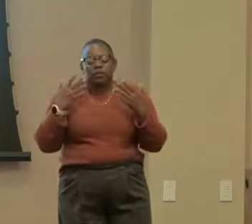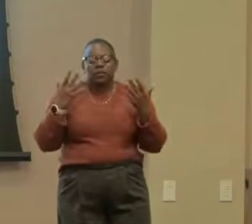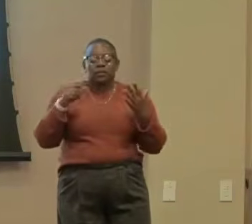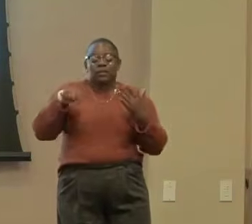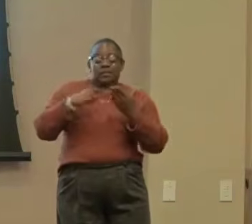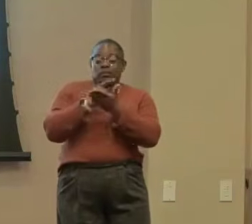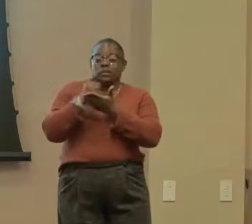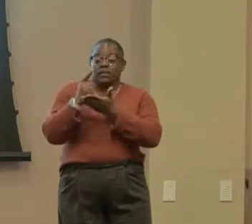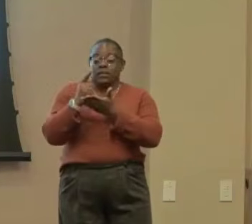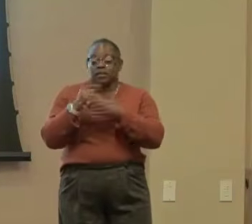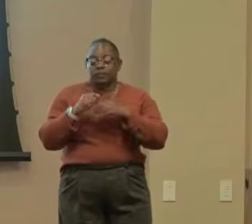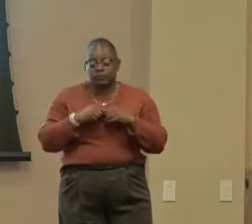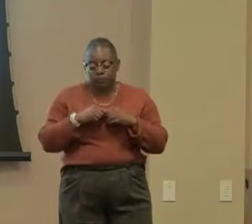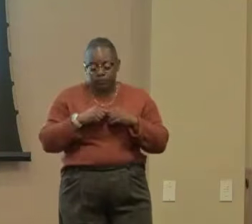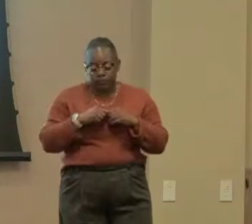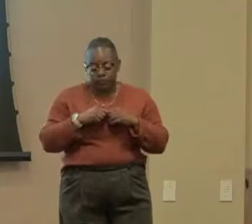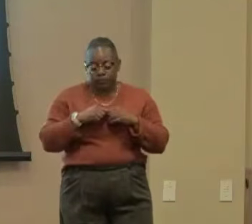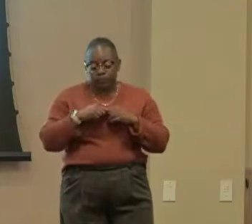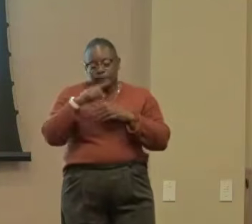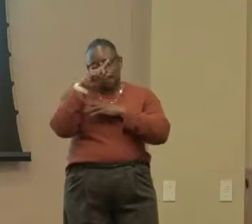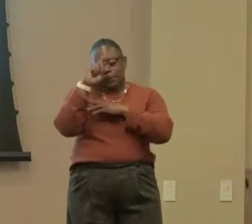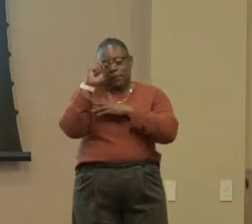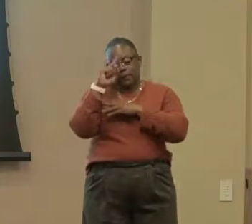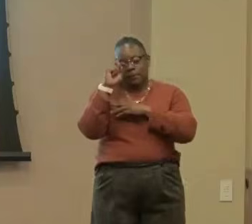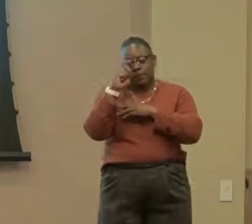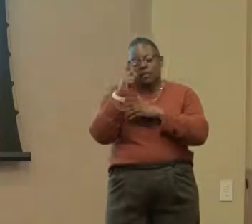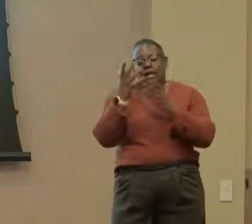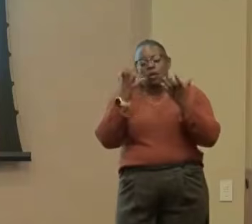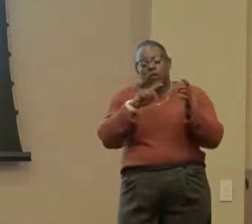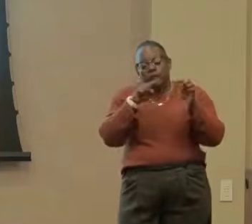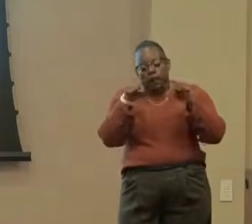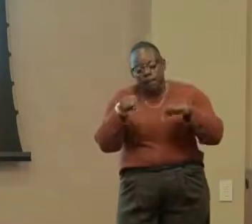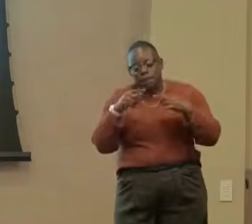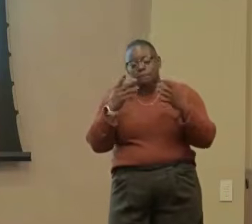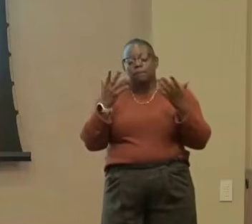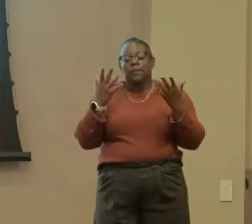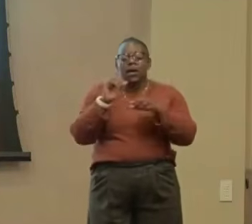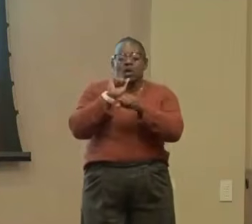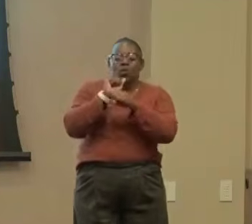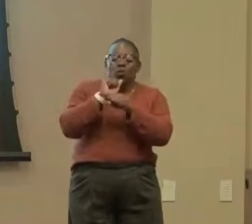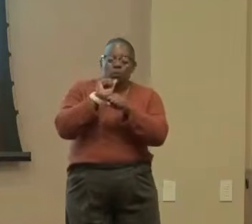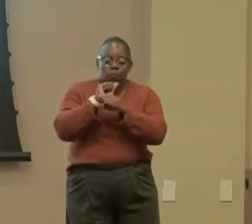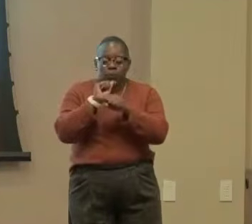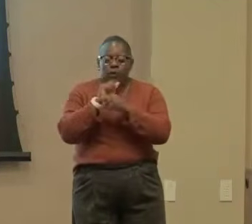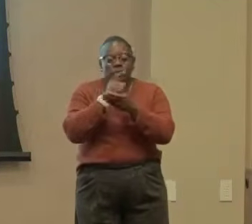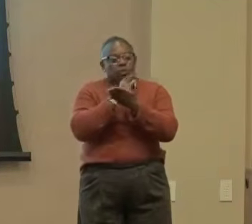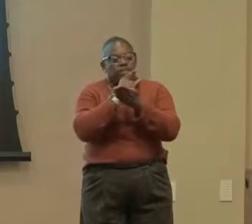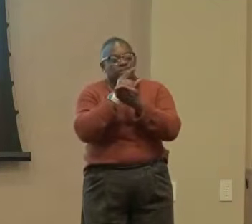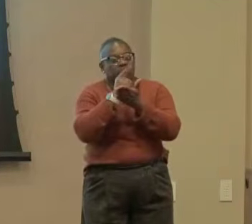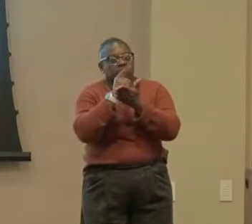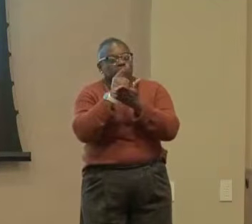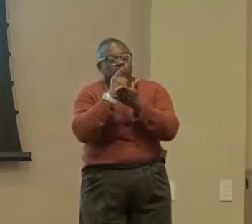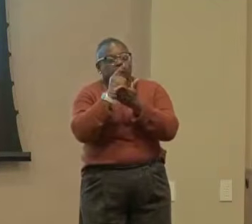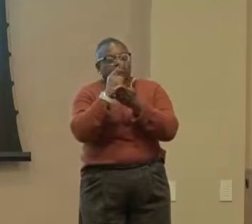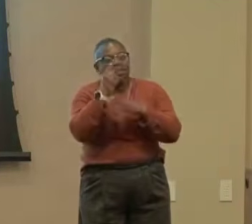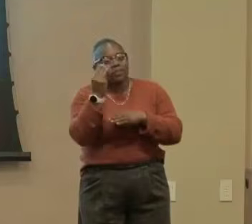this week, because I wanted it to be here, I worked, like a whole week straight, and